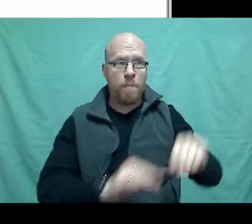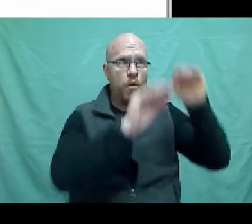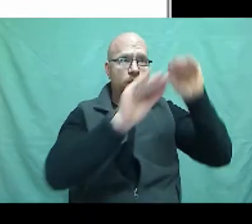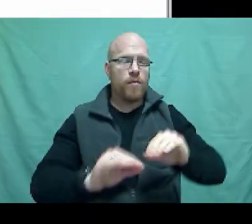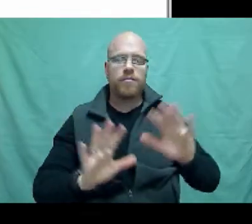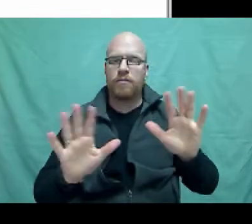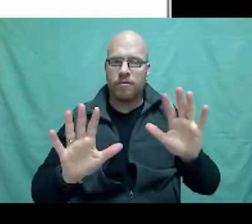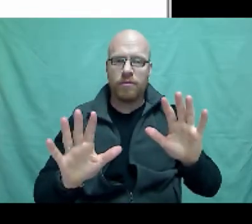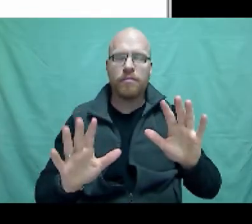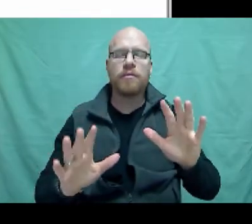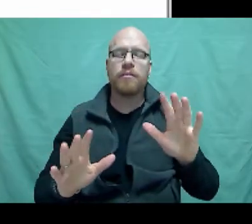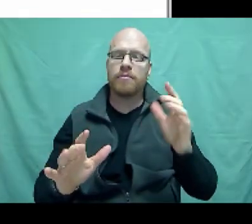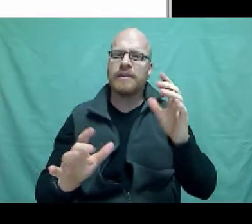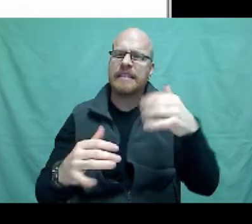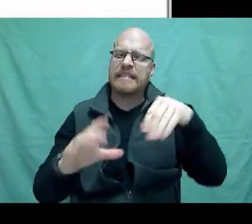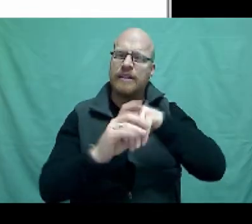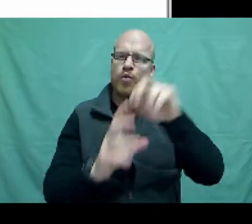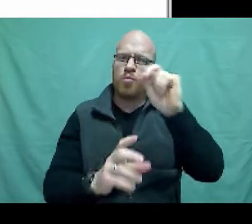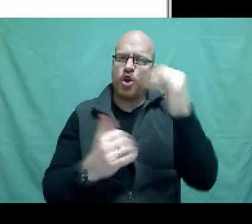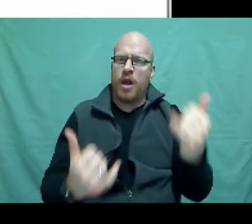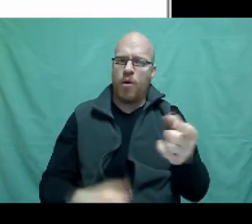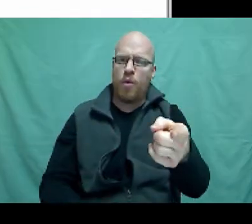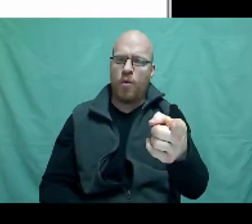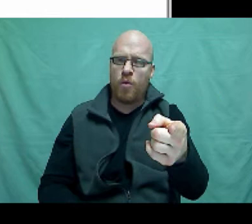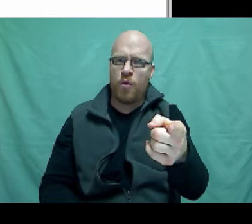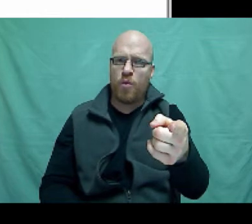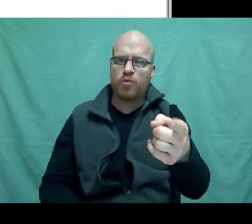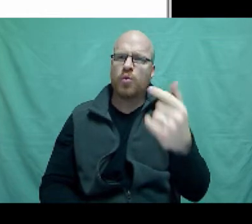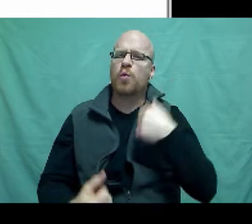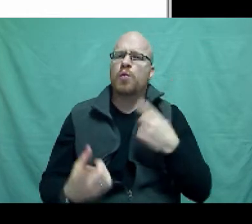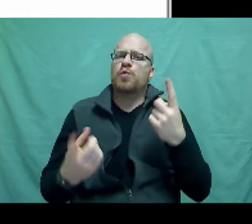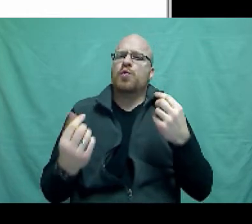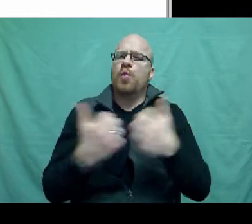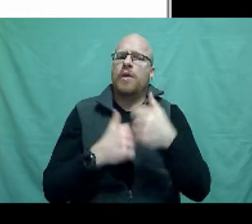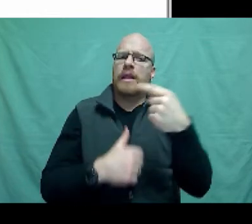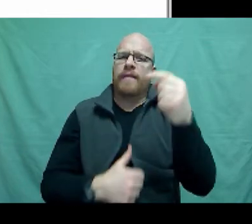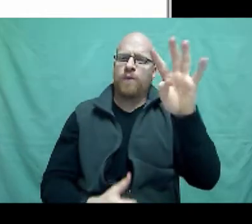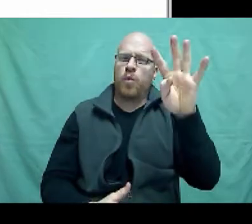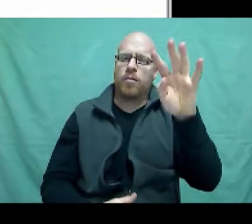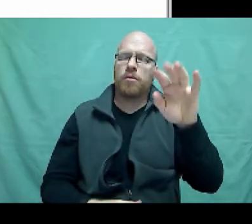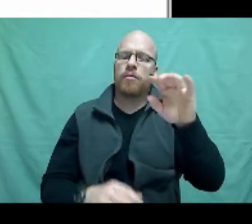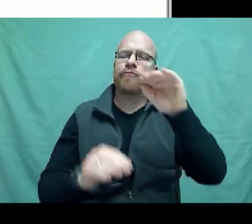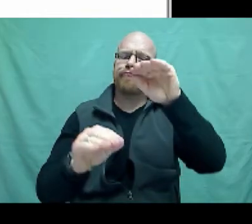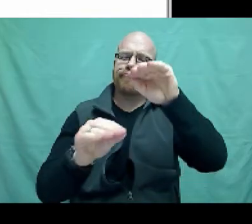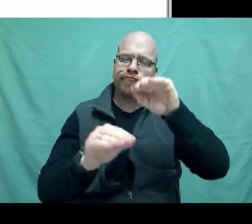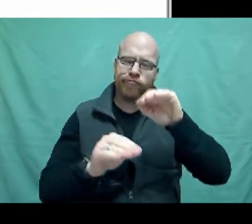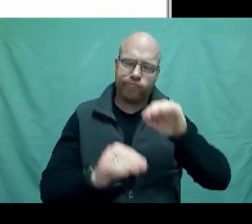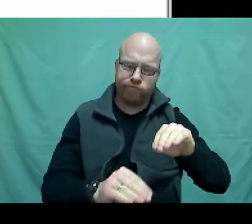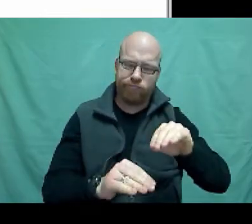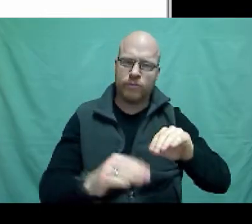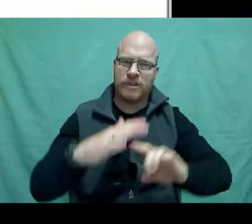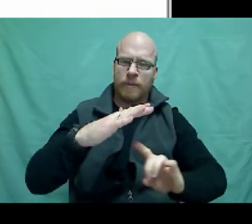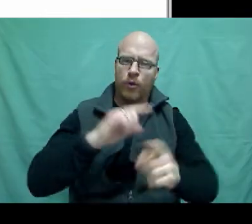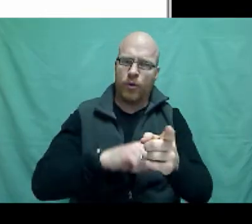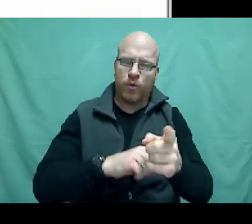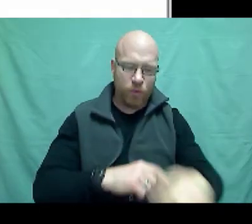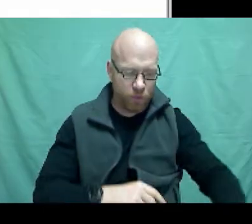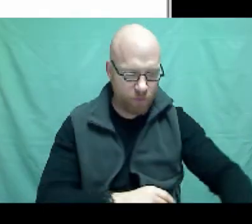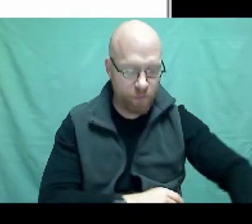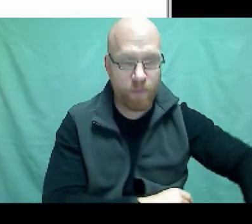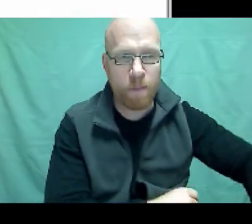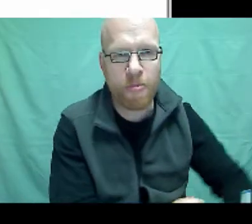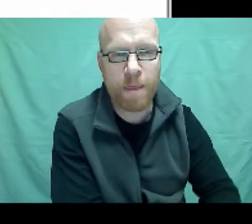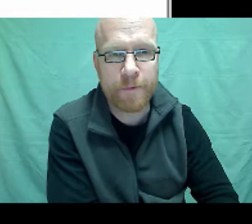to the negative 4 and it's already the denominator, so it goes up. No. 5 to the negative 4 right now is a whole number in